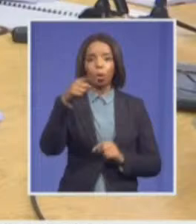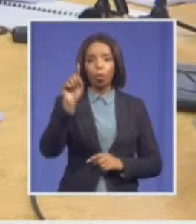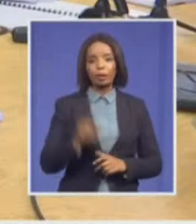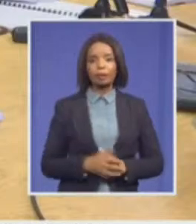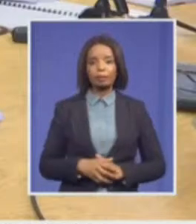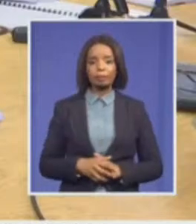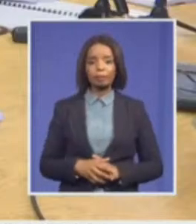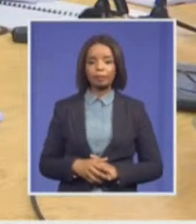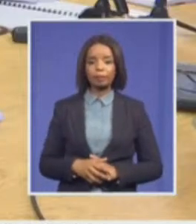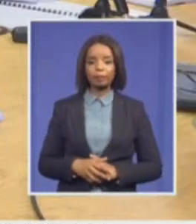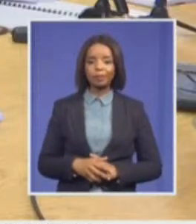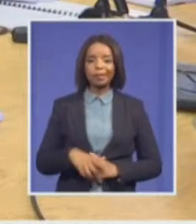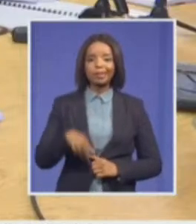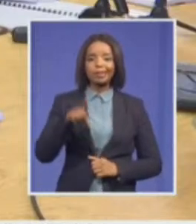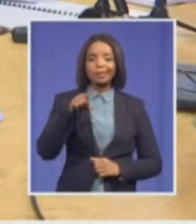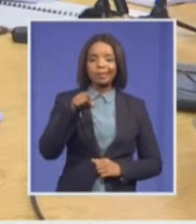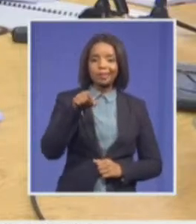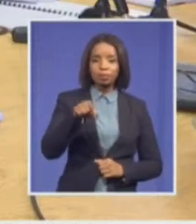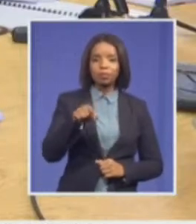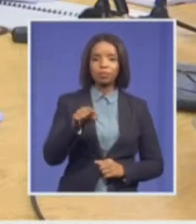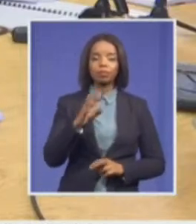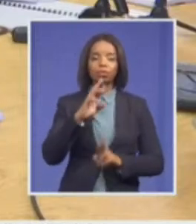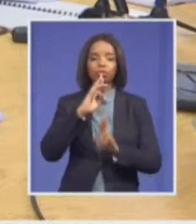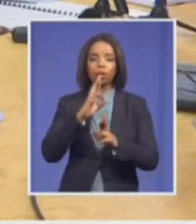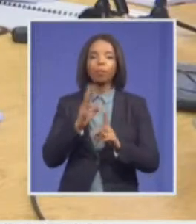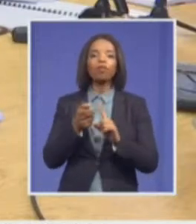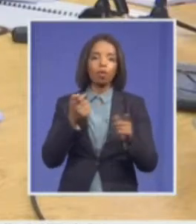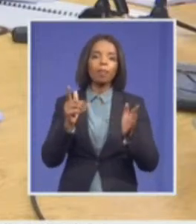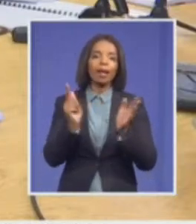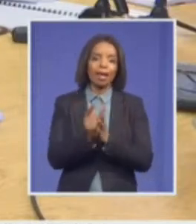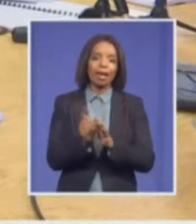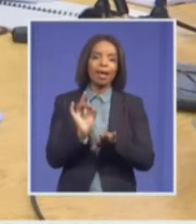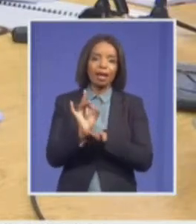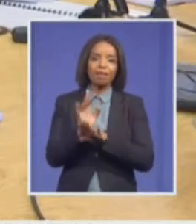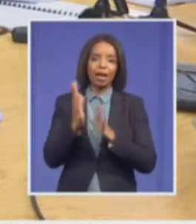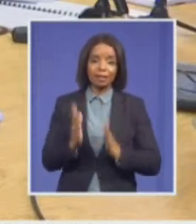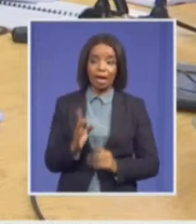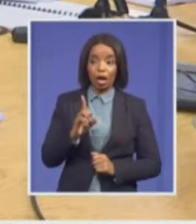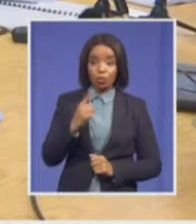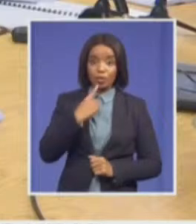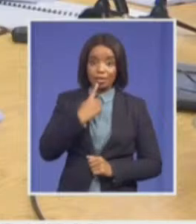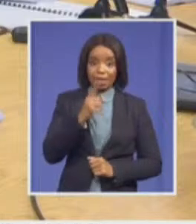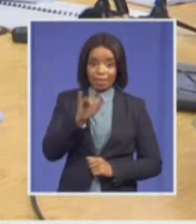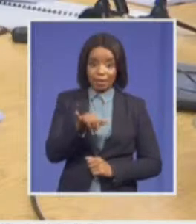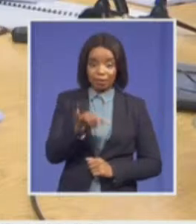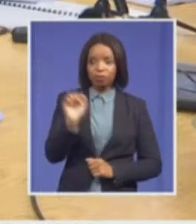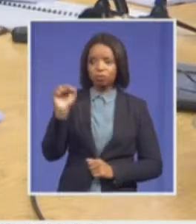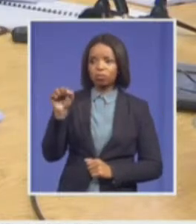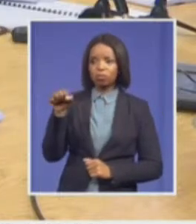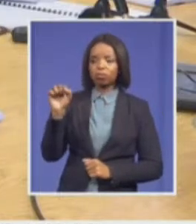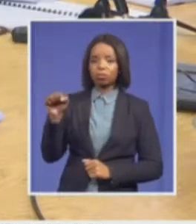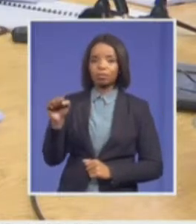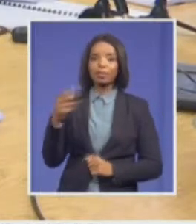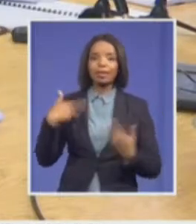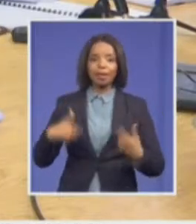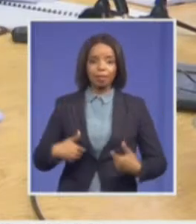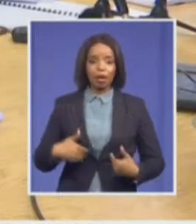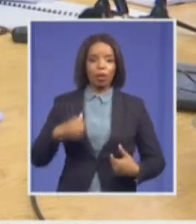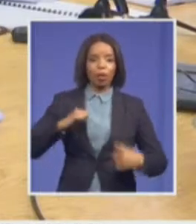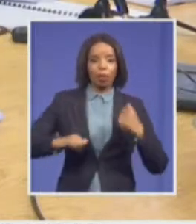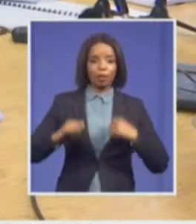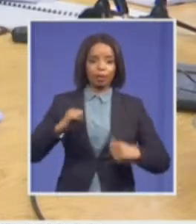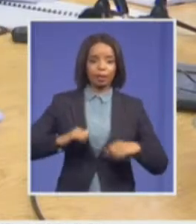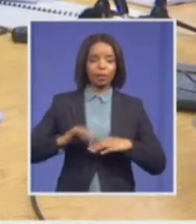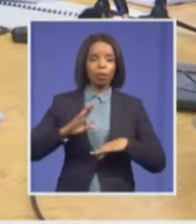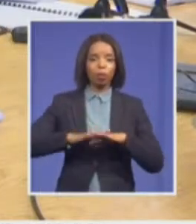legal advisor, Leapo. Yes. The letter of 16. So Leapo is acting on instructions from business, basically. So business is saying... that business is